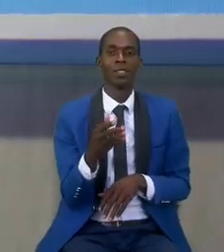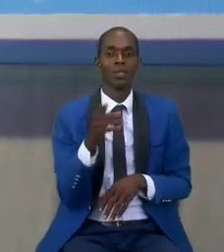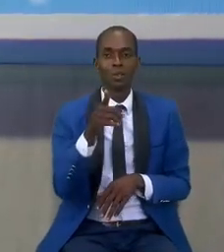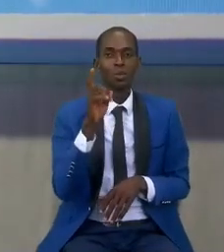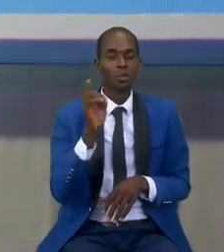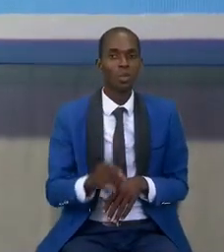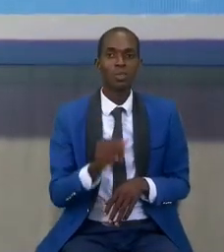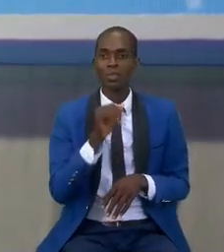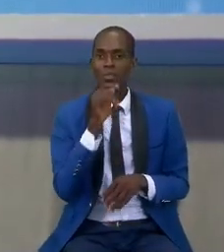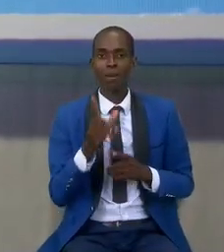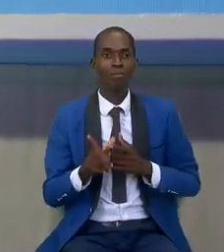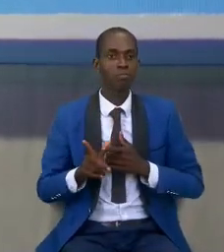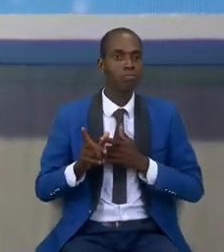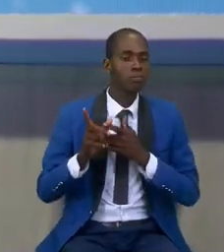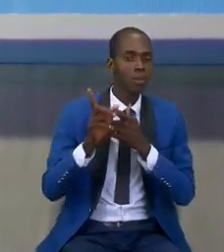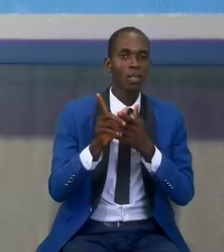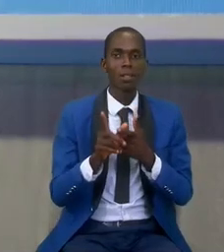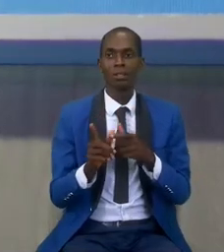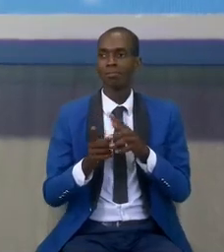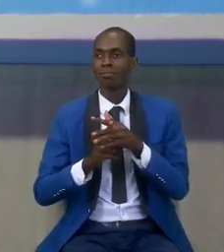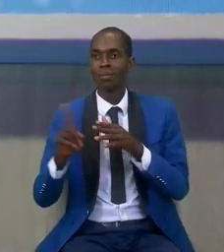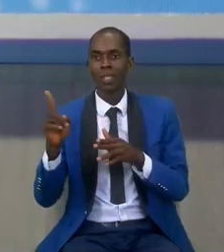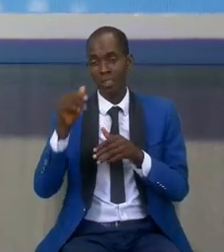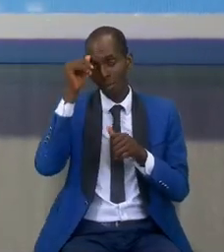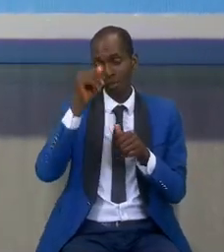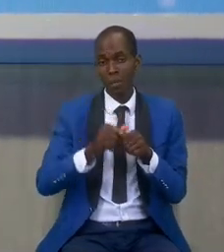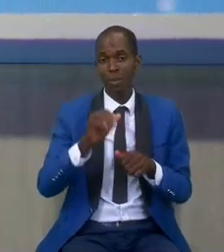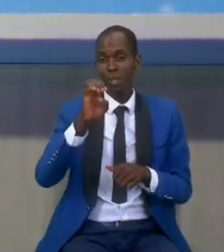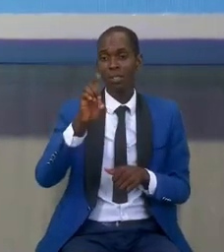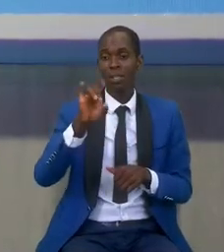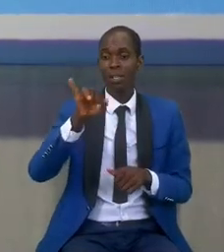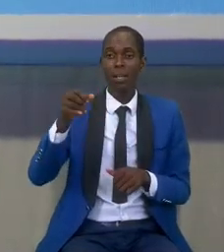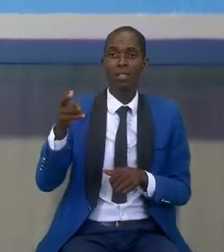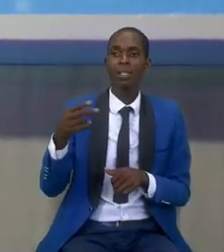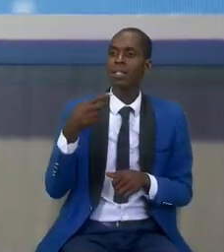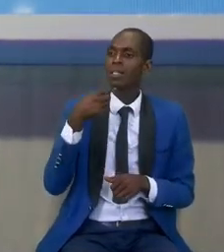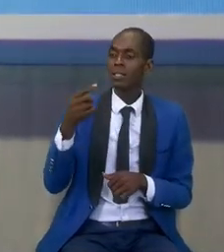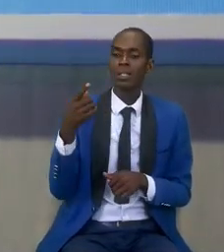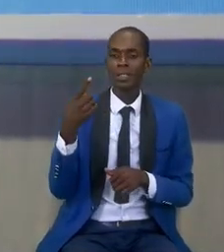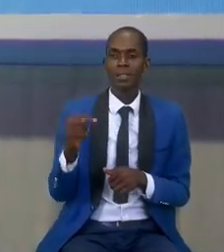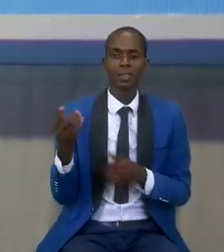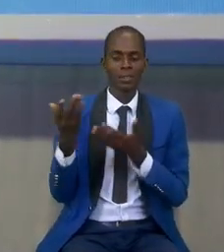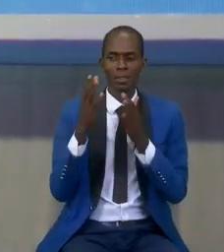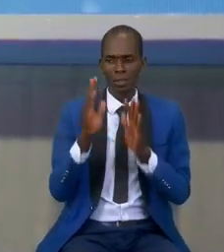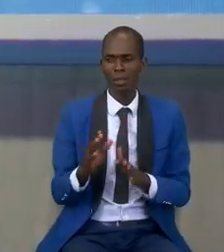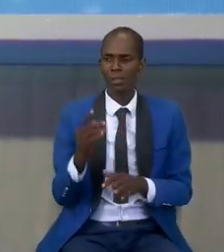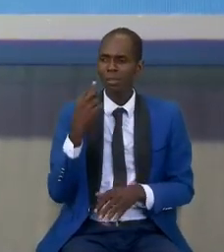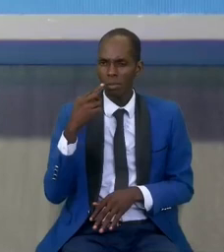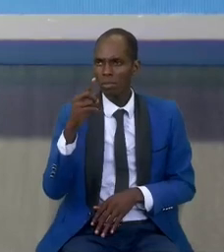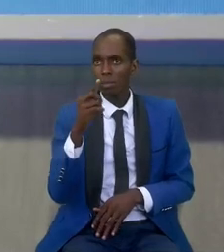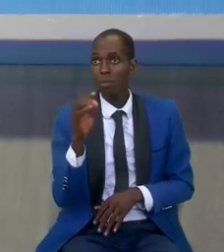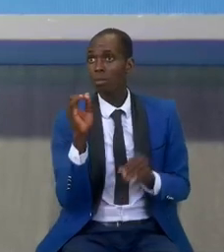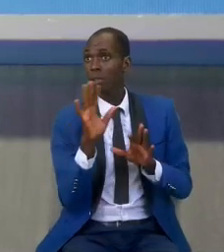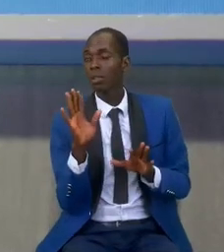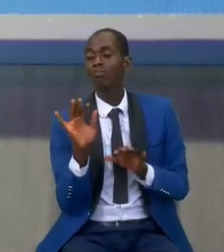told the sermon go and see him I saw nothing stay there and check out and then go again I saw